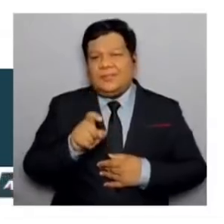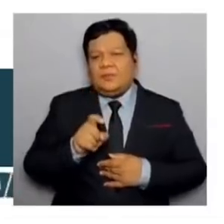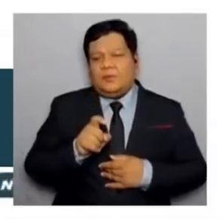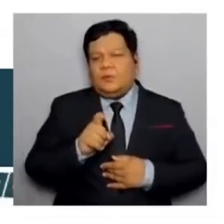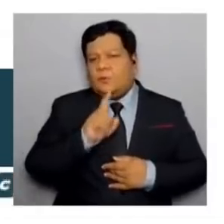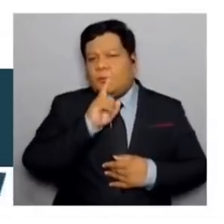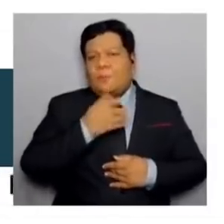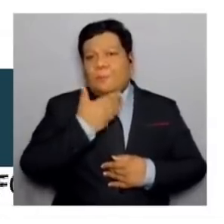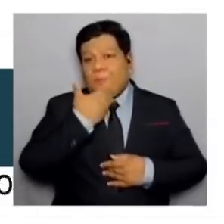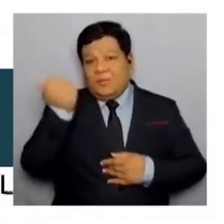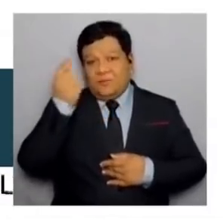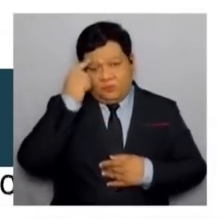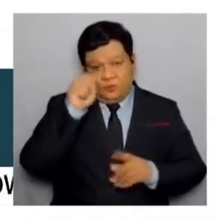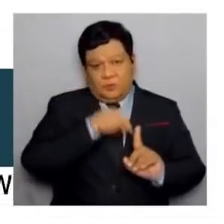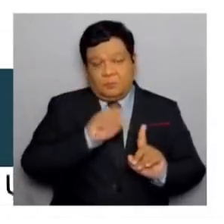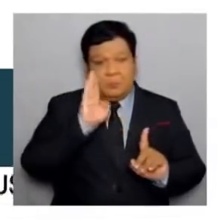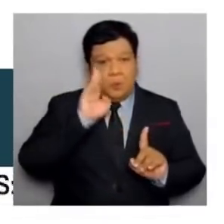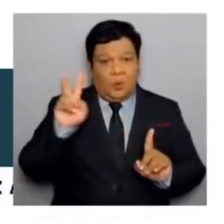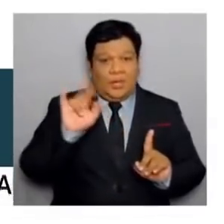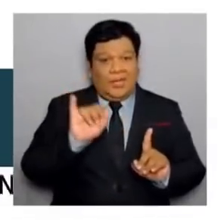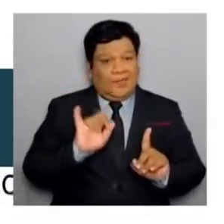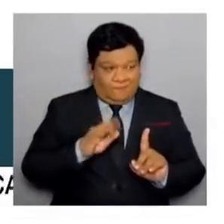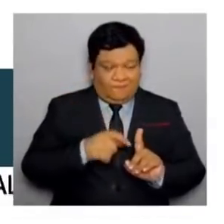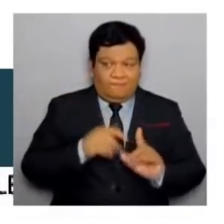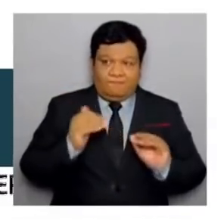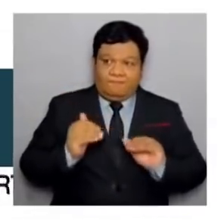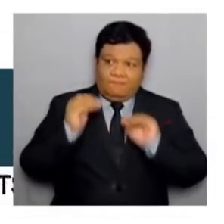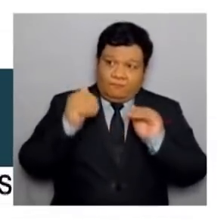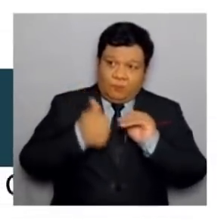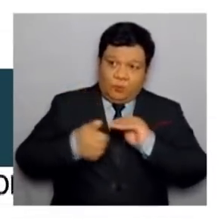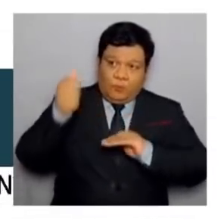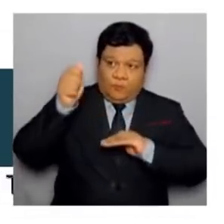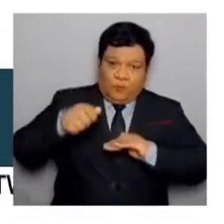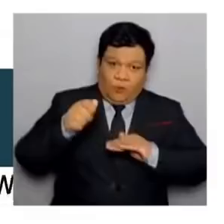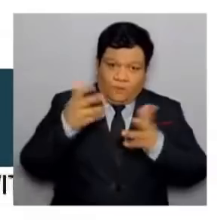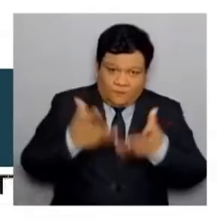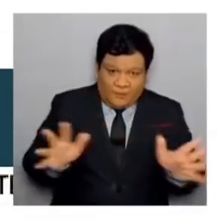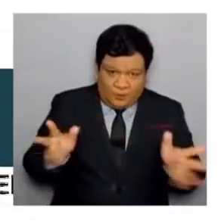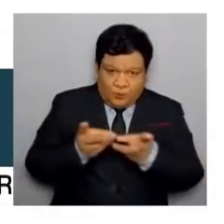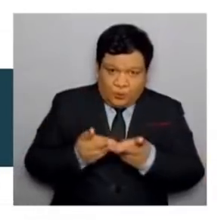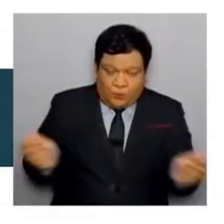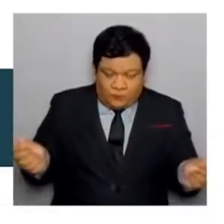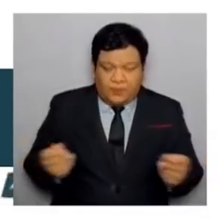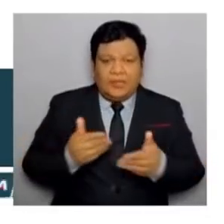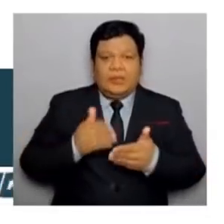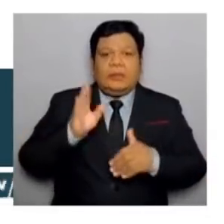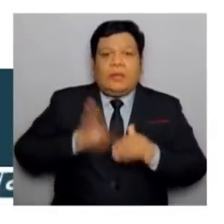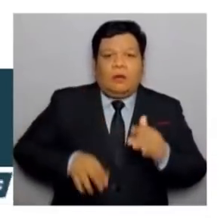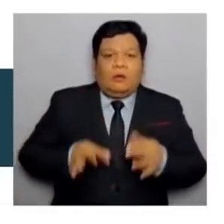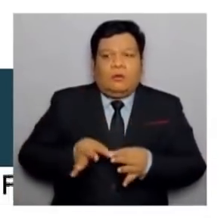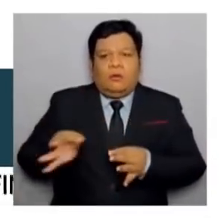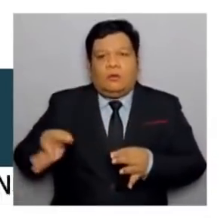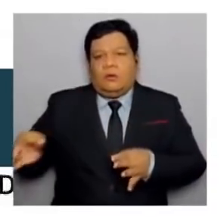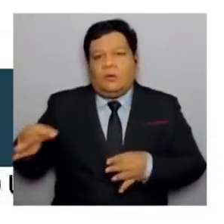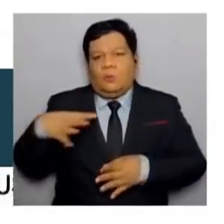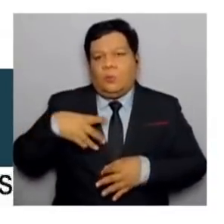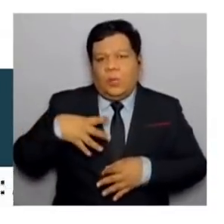part of Bongbong Marcos that these cases are elevated to the Supreme Court as soon as possible rather than this late. Kasi